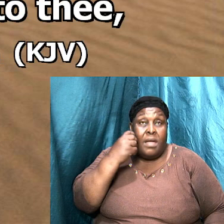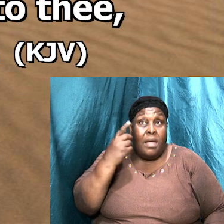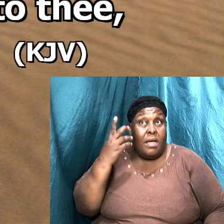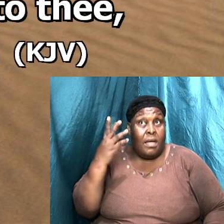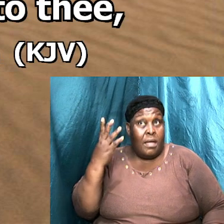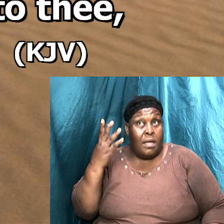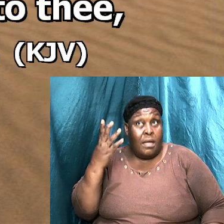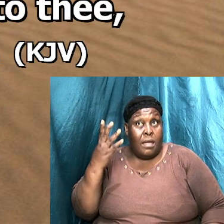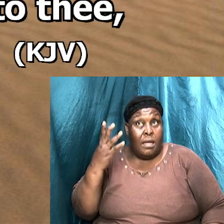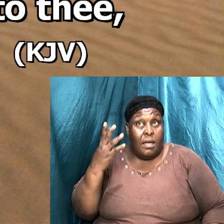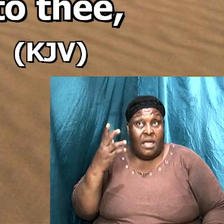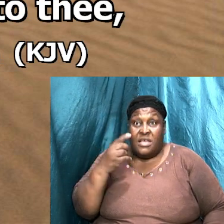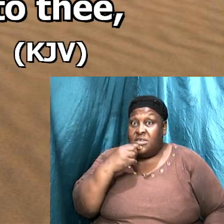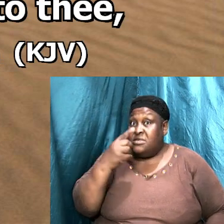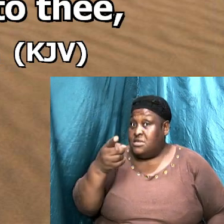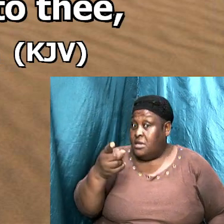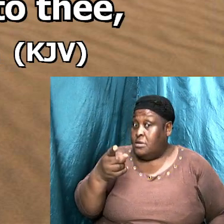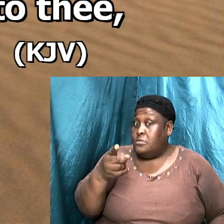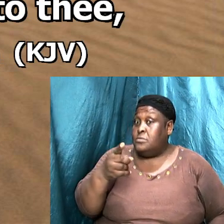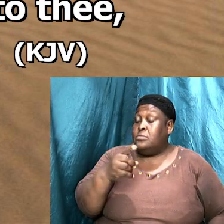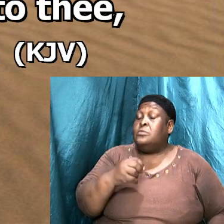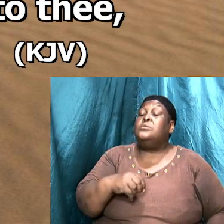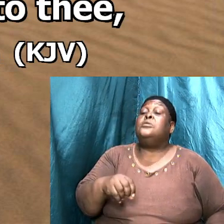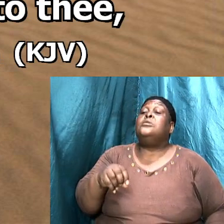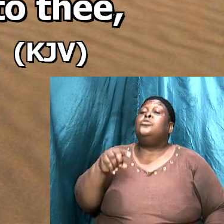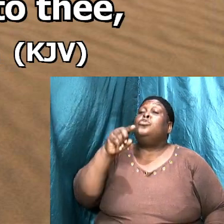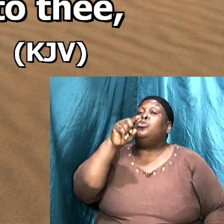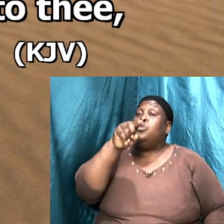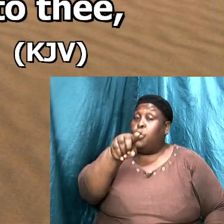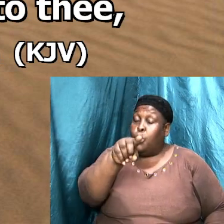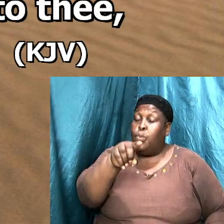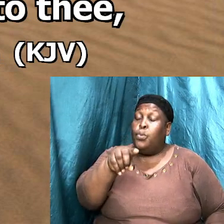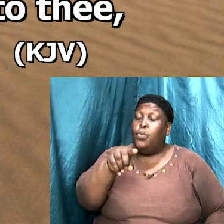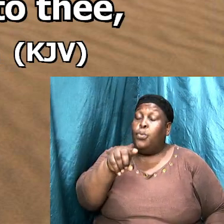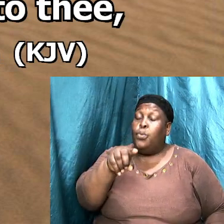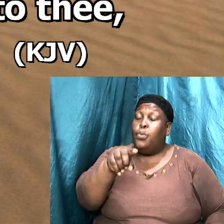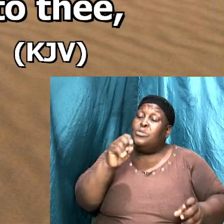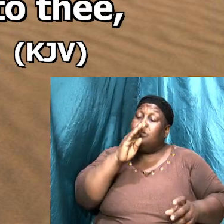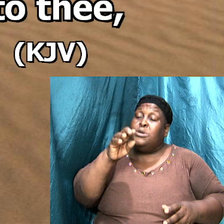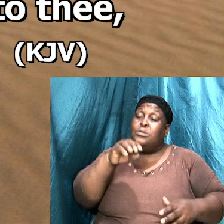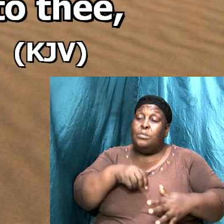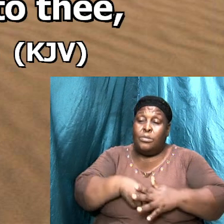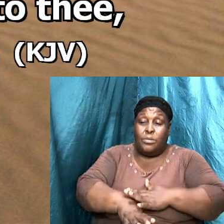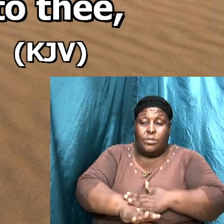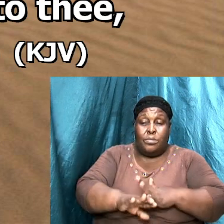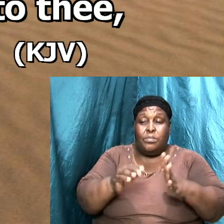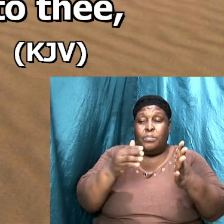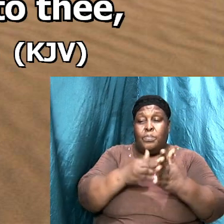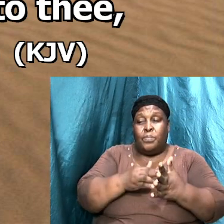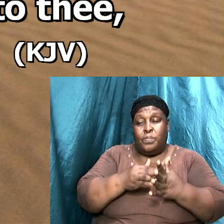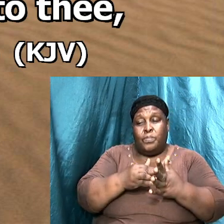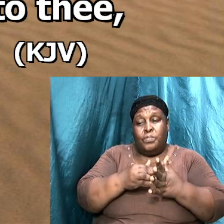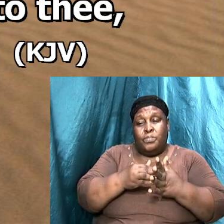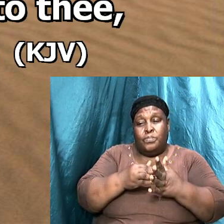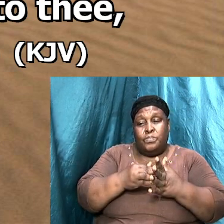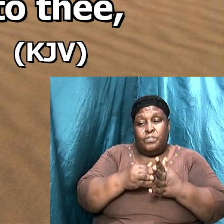Marvel not, I say unto thee, I say must be born again.